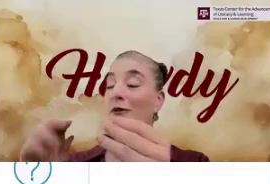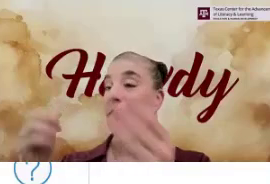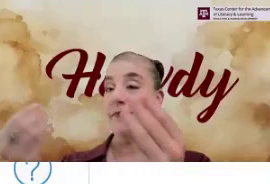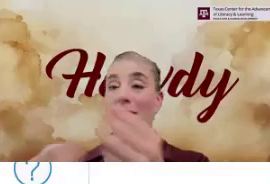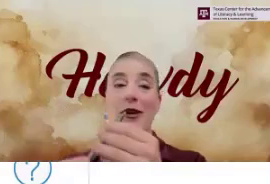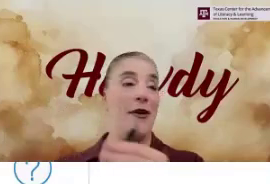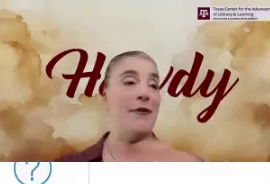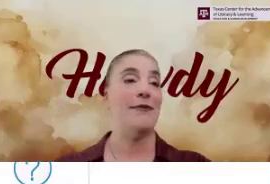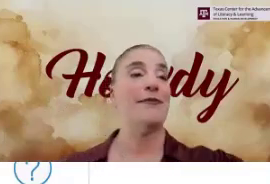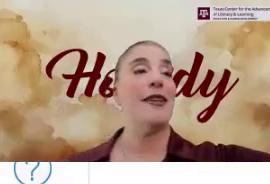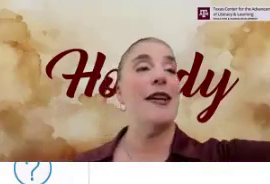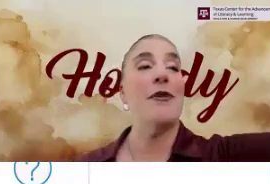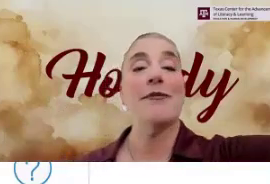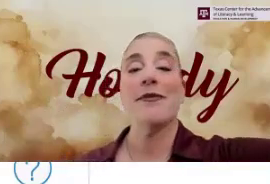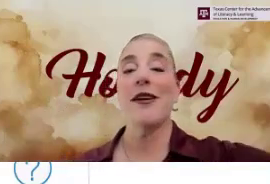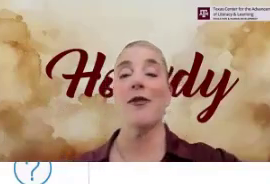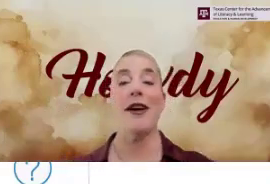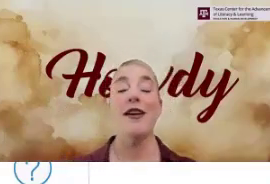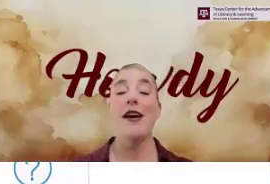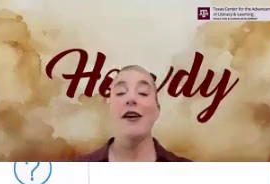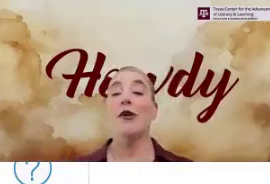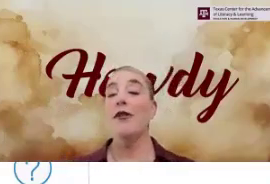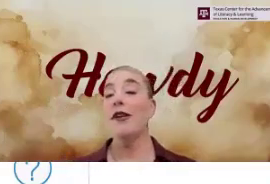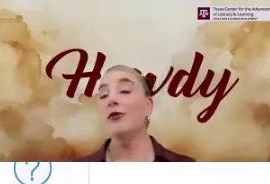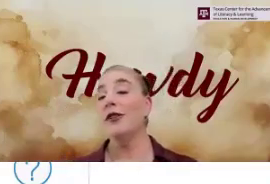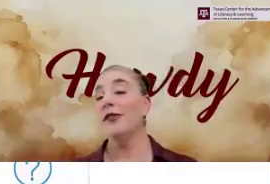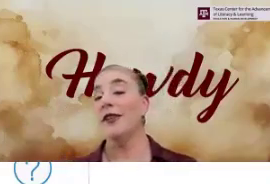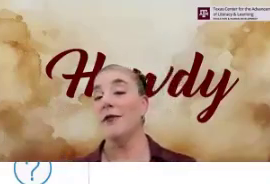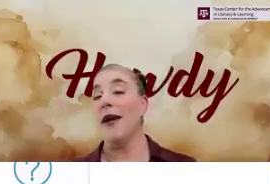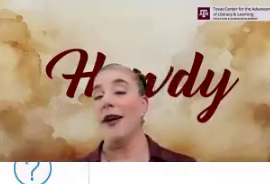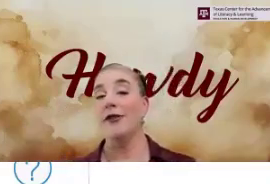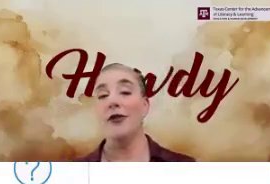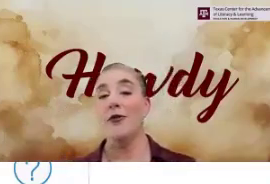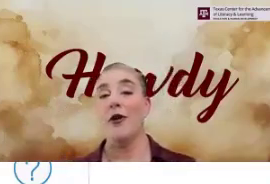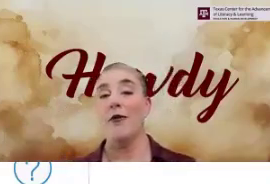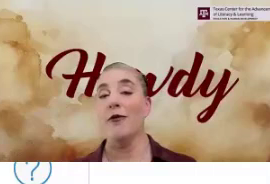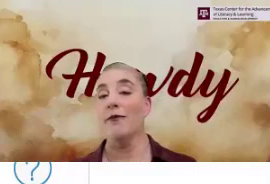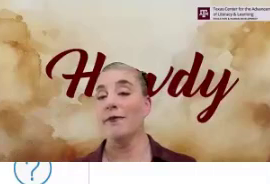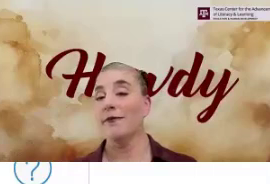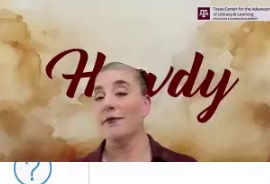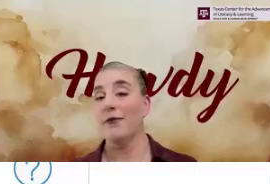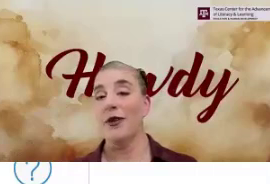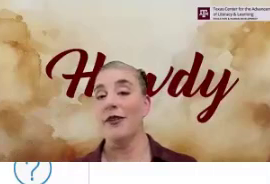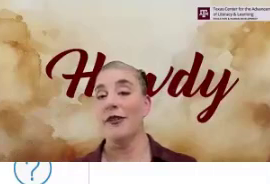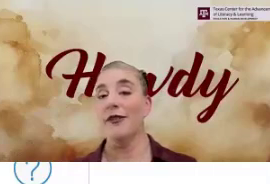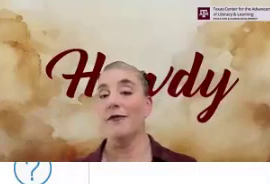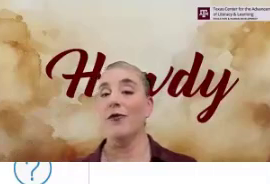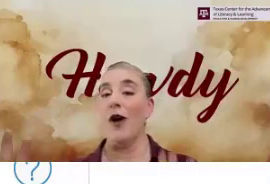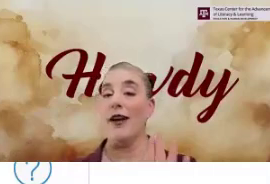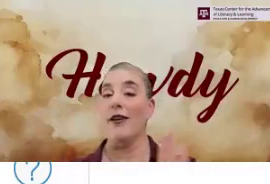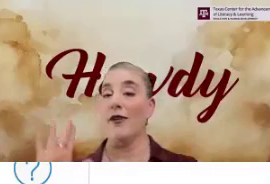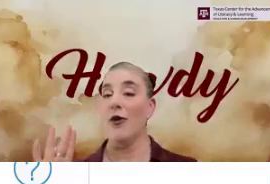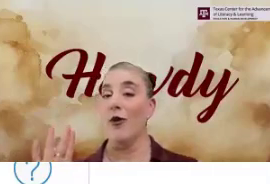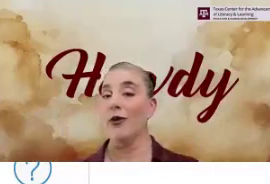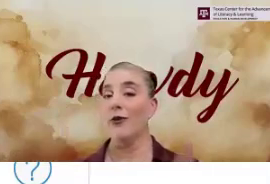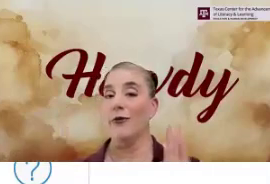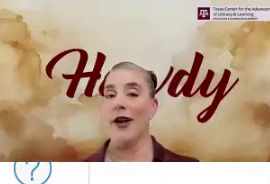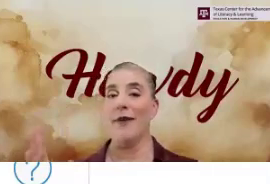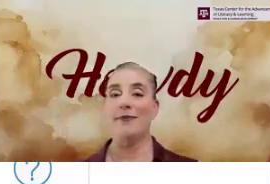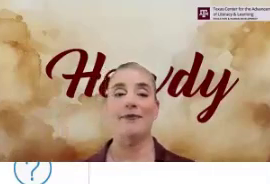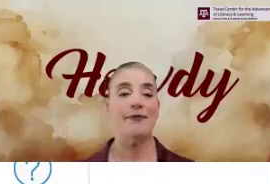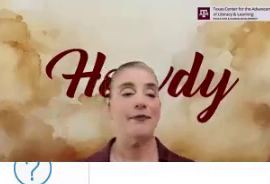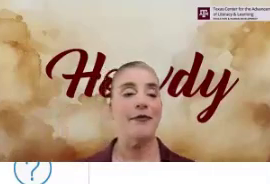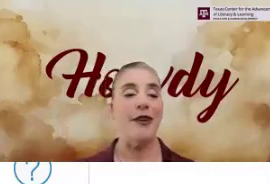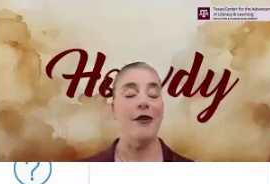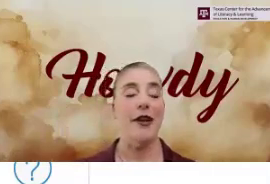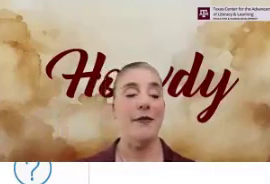pen. So there you go. Anyway, okay. So this one is going to pass no problem with this white on the gold,